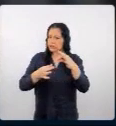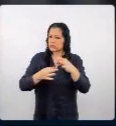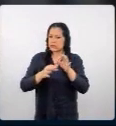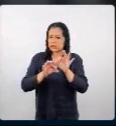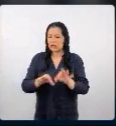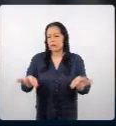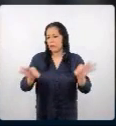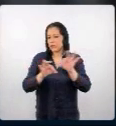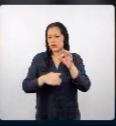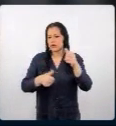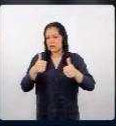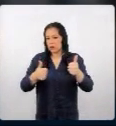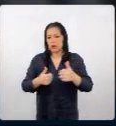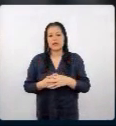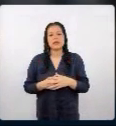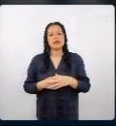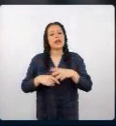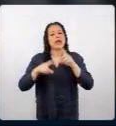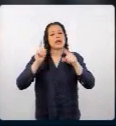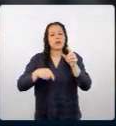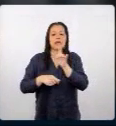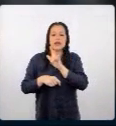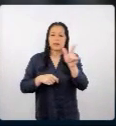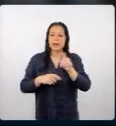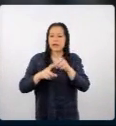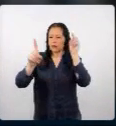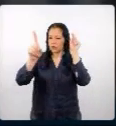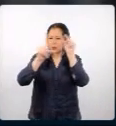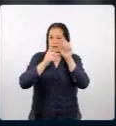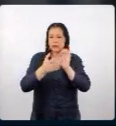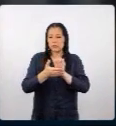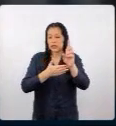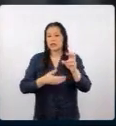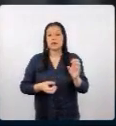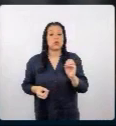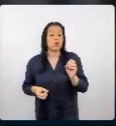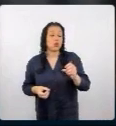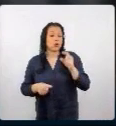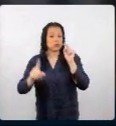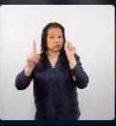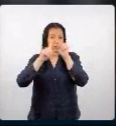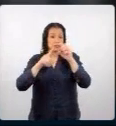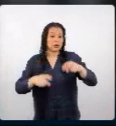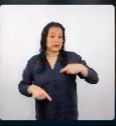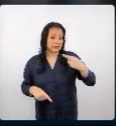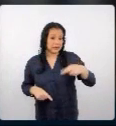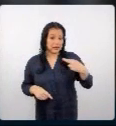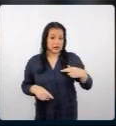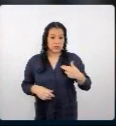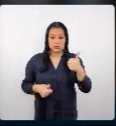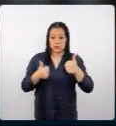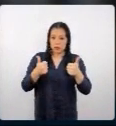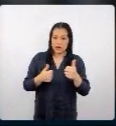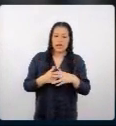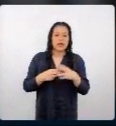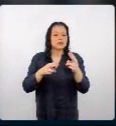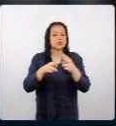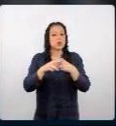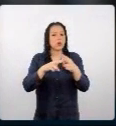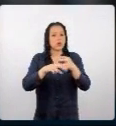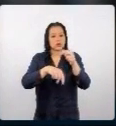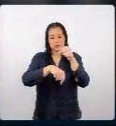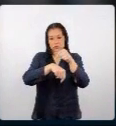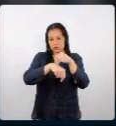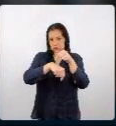initially for educational and religious travel, they used to consider short-term